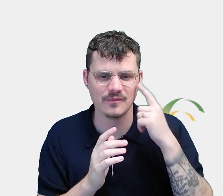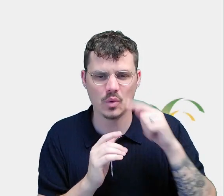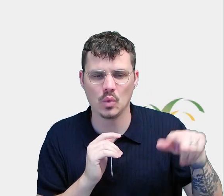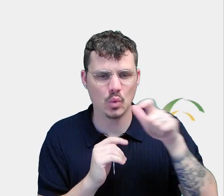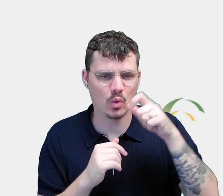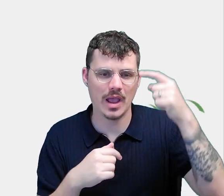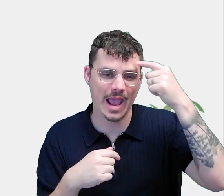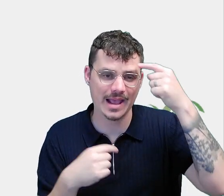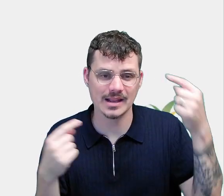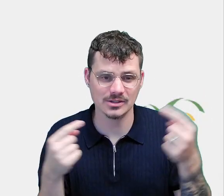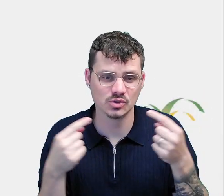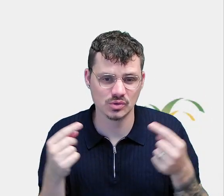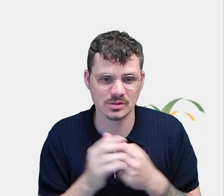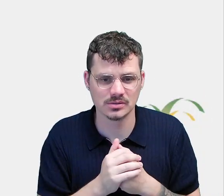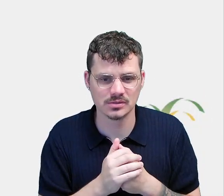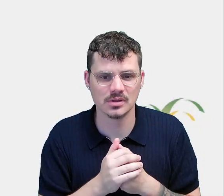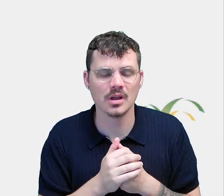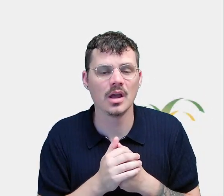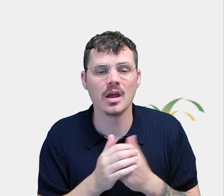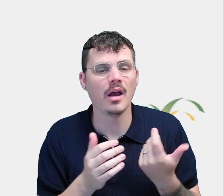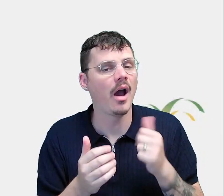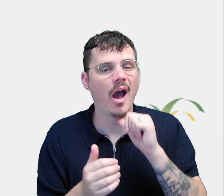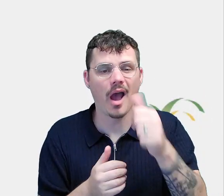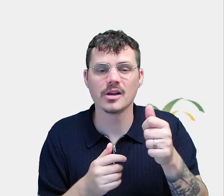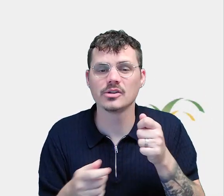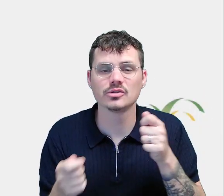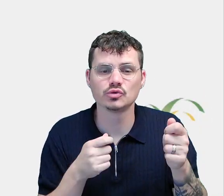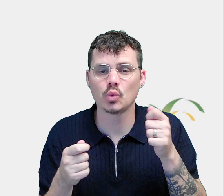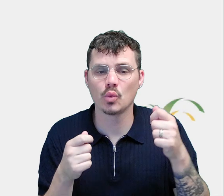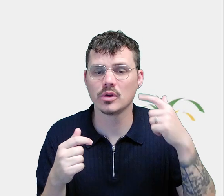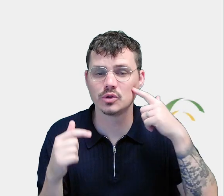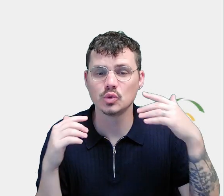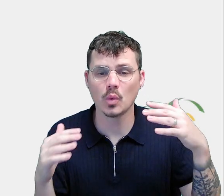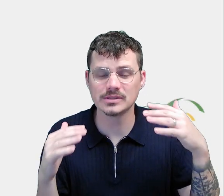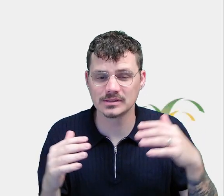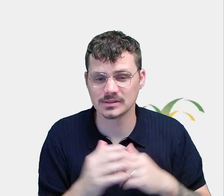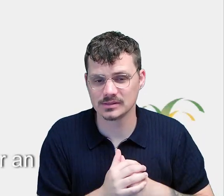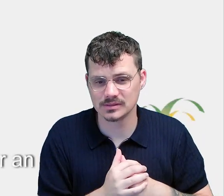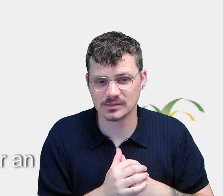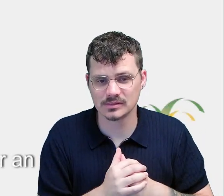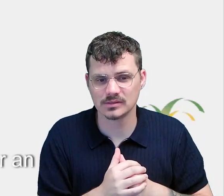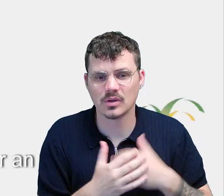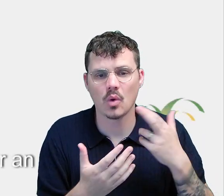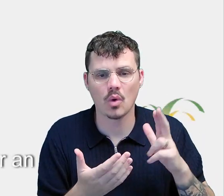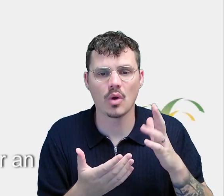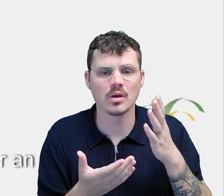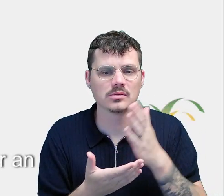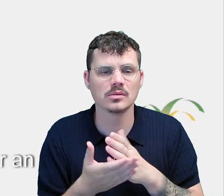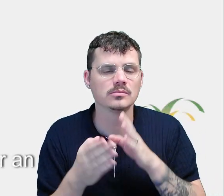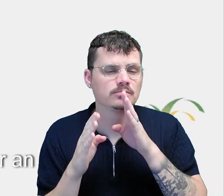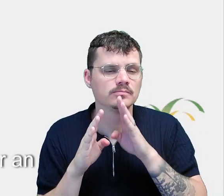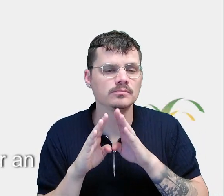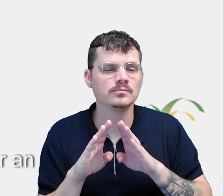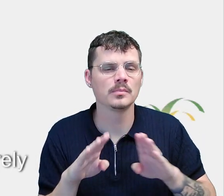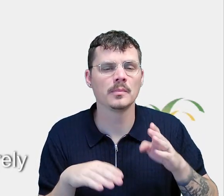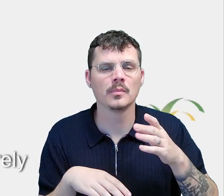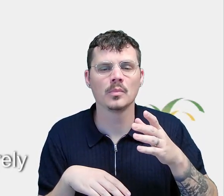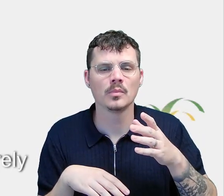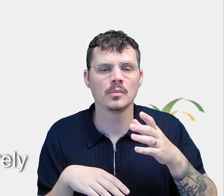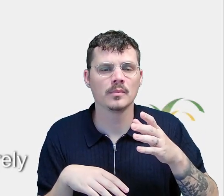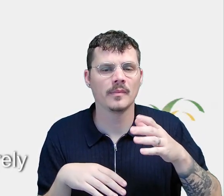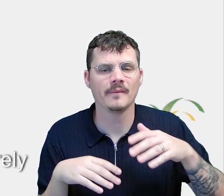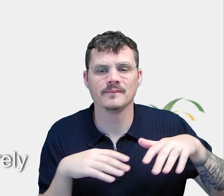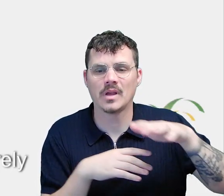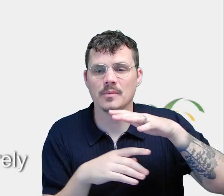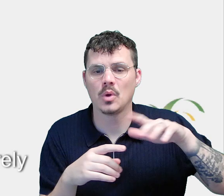with head injuries. Uncontrolled noises and a deeply peaceful, quiet environment, or an environment